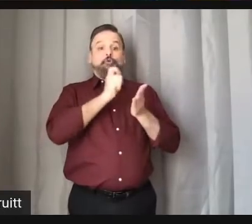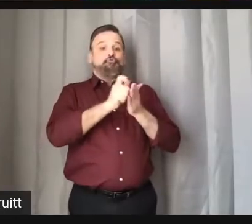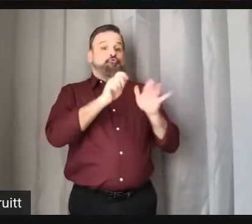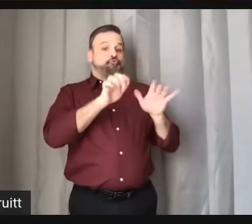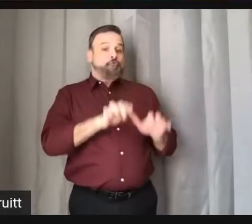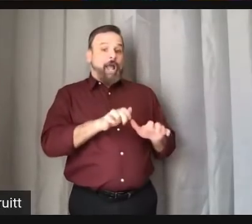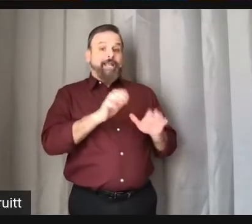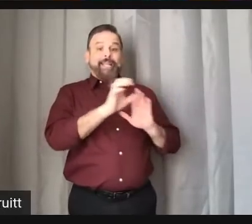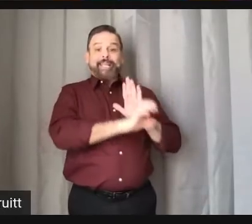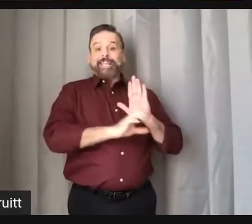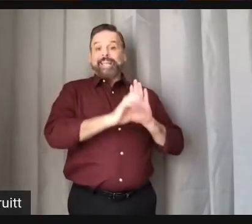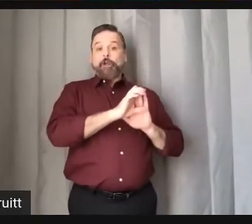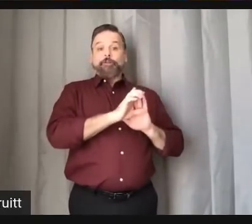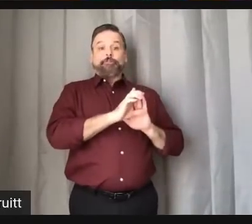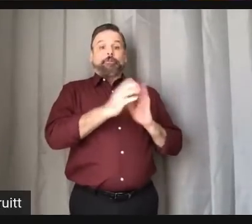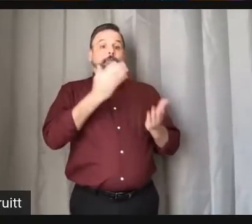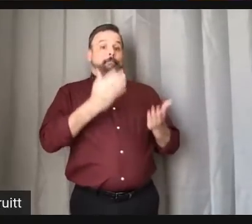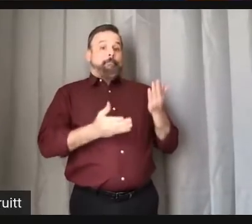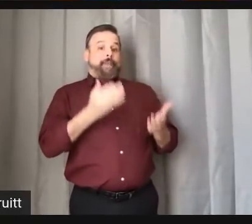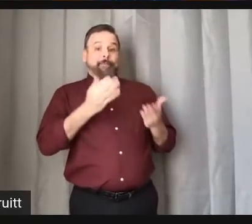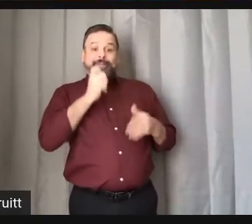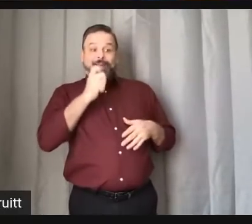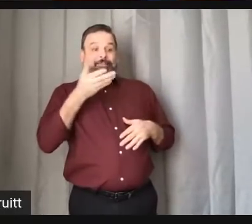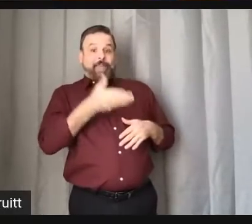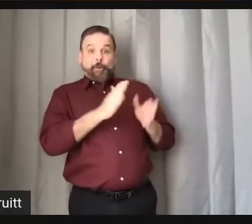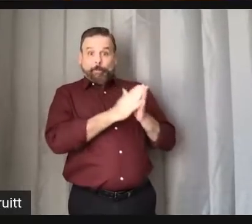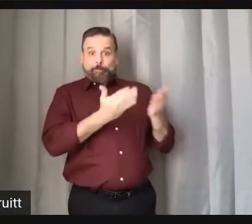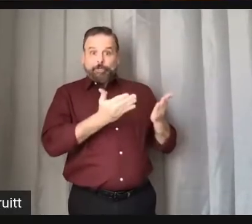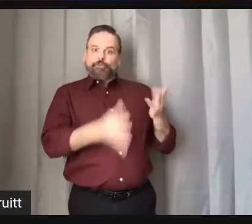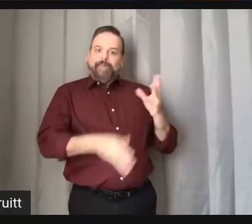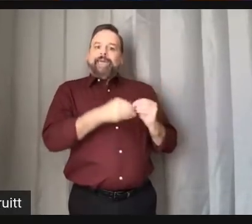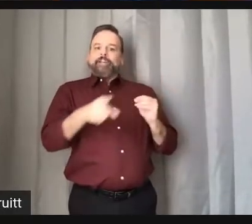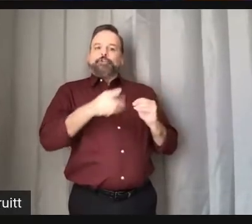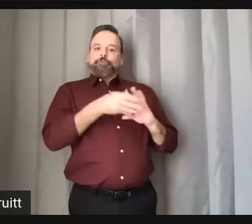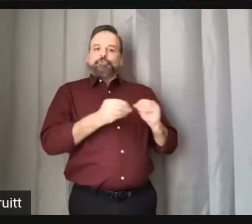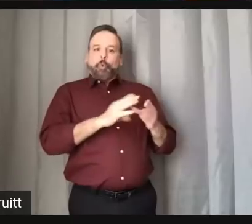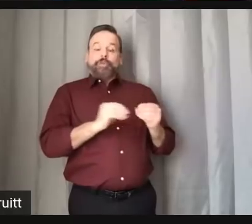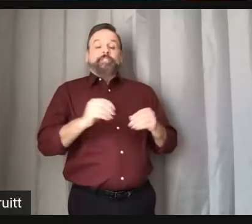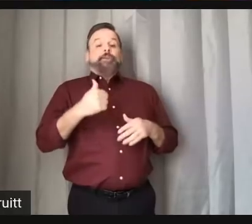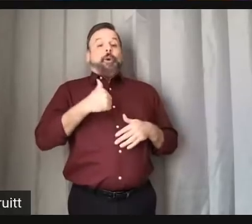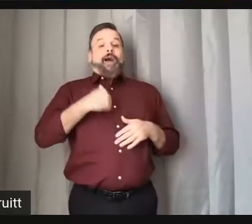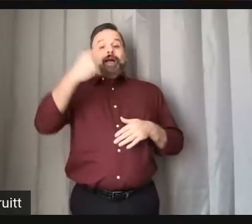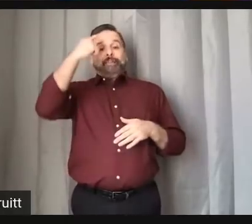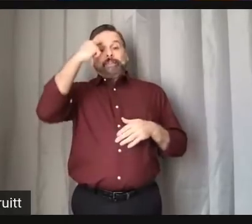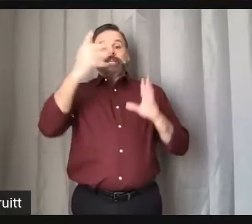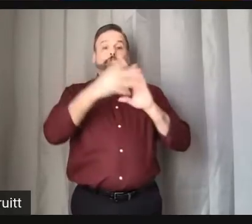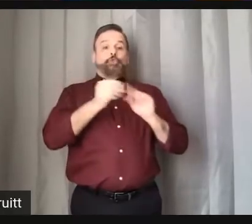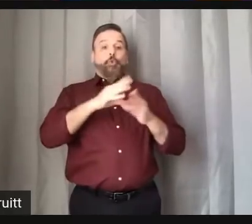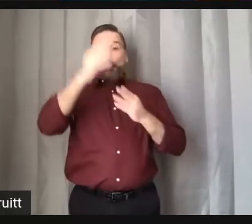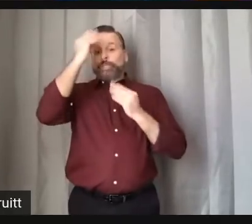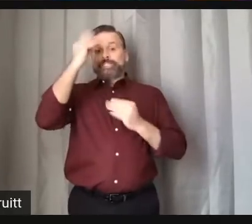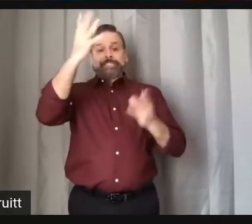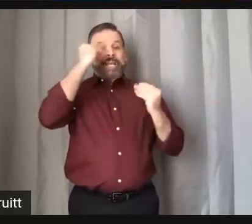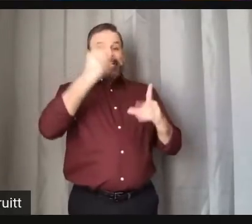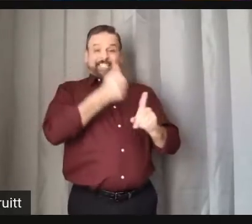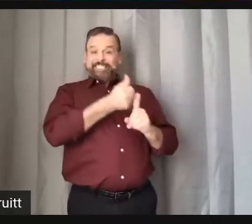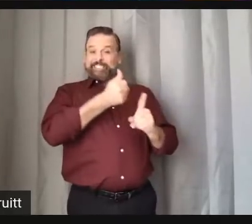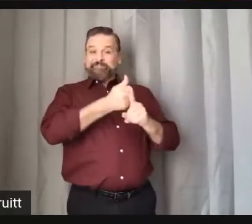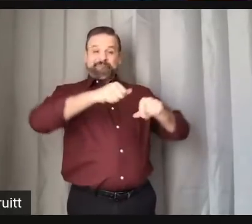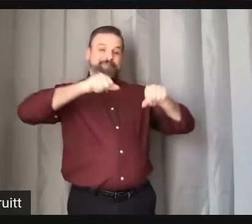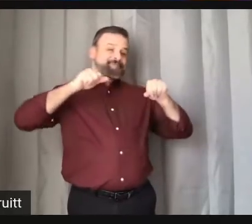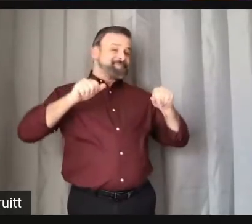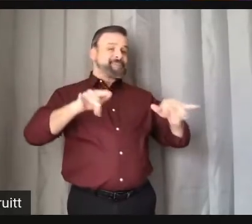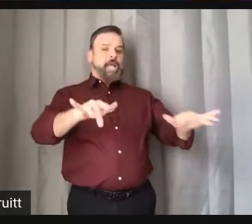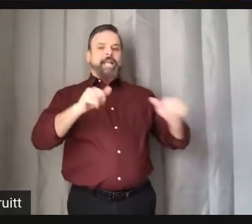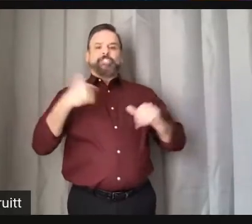who might not have been in the book into your stories. Mm-hmm. And so I just think storytelling is magic in and of itself, something that